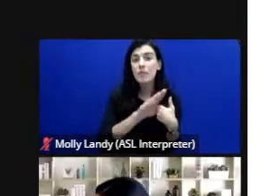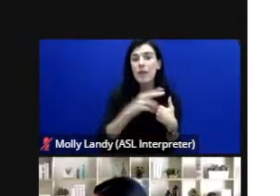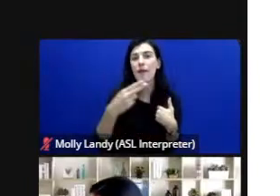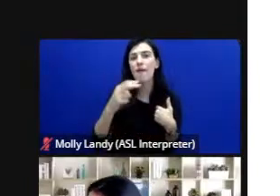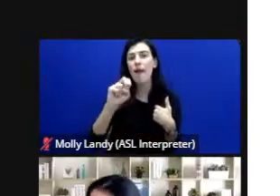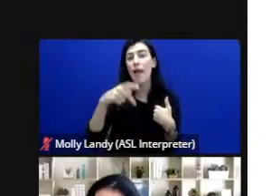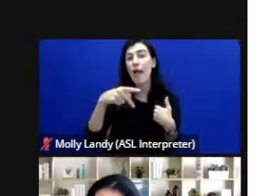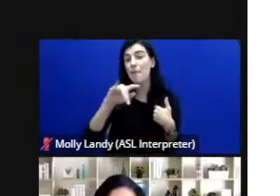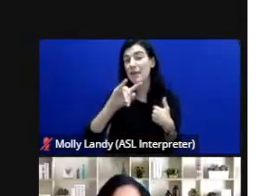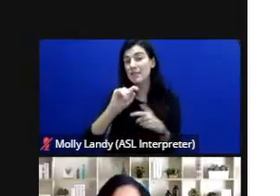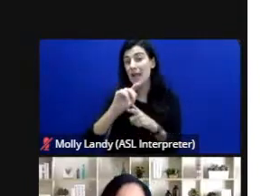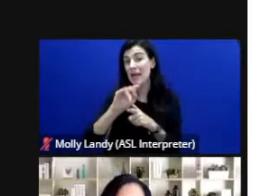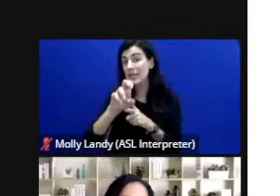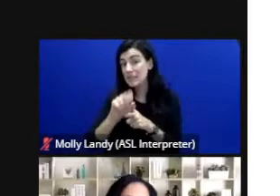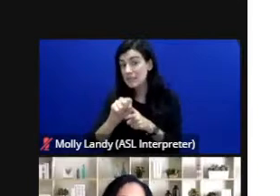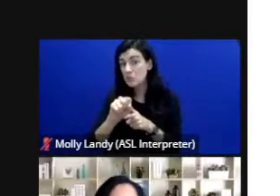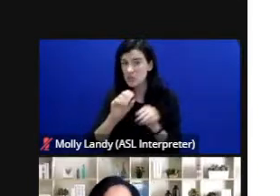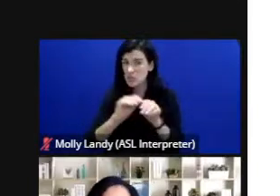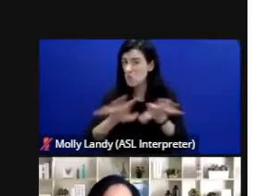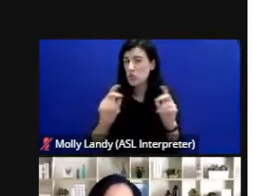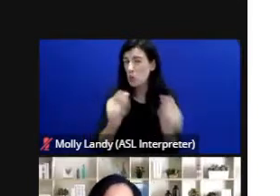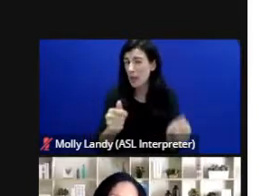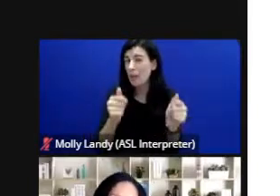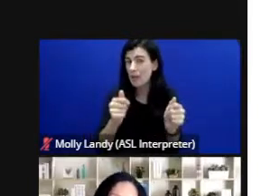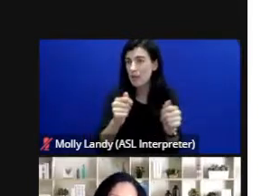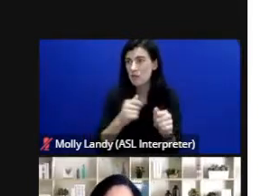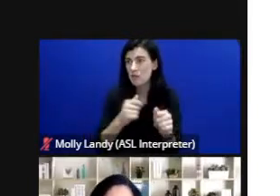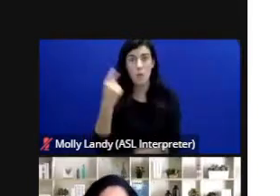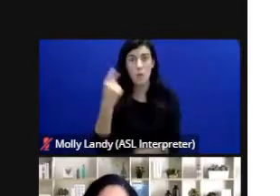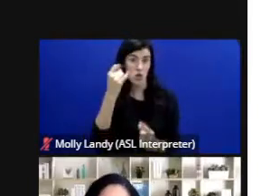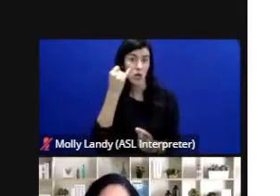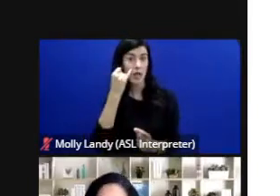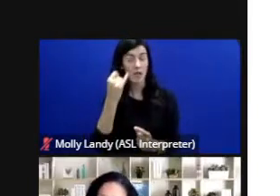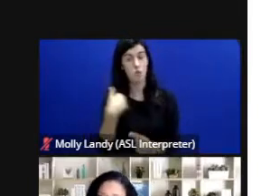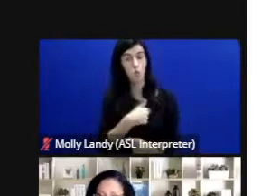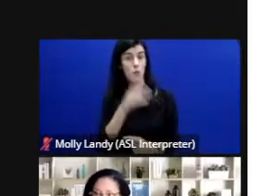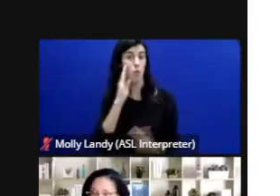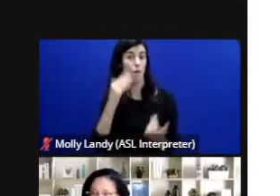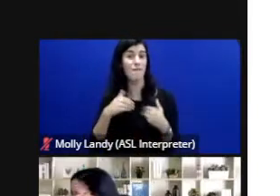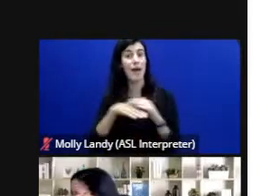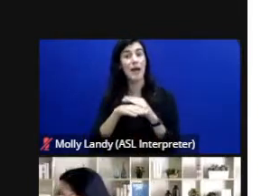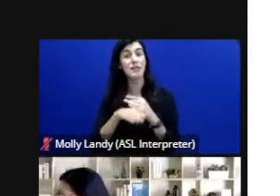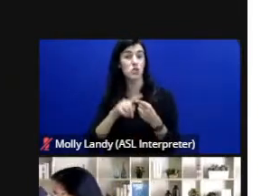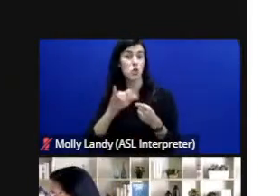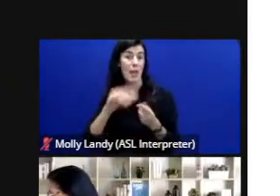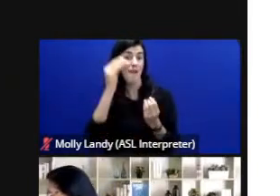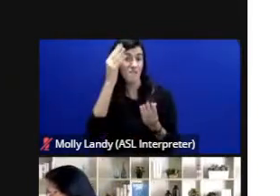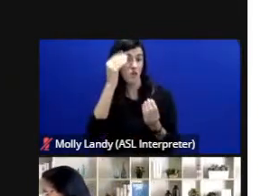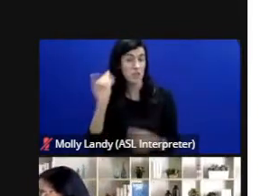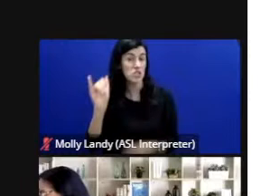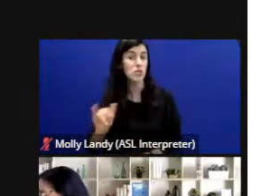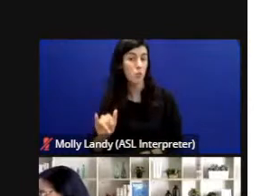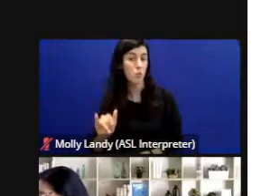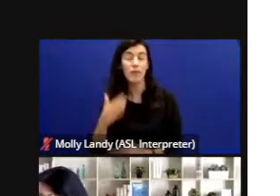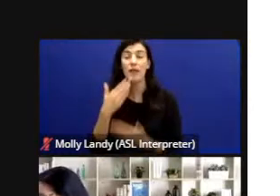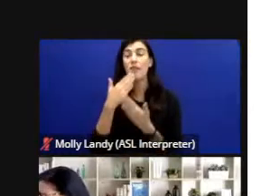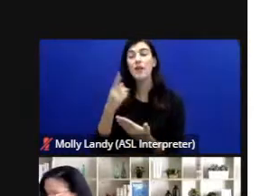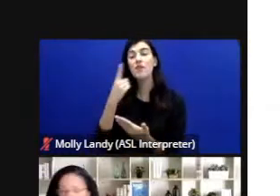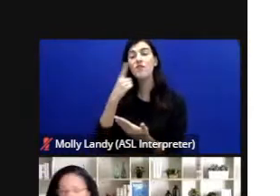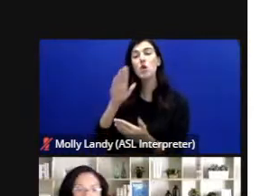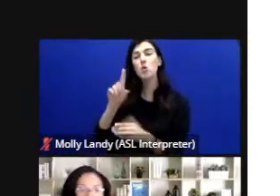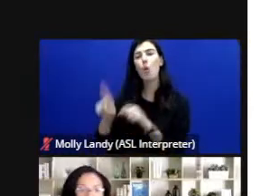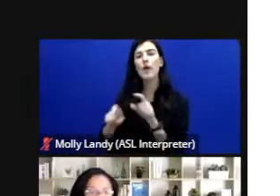spread really quickly. And I'm just wondering if we're going to have access to that information as well. Thank you for your questions. And Candace, are